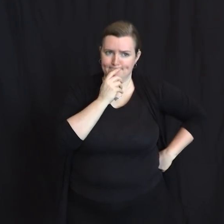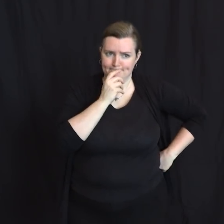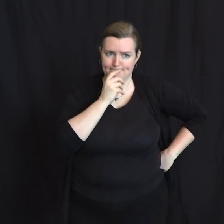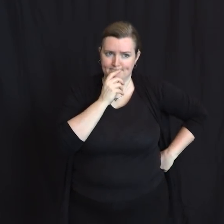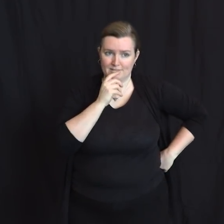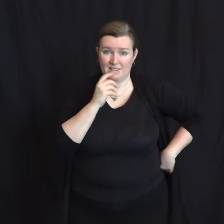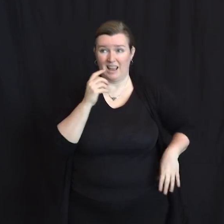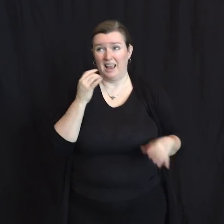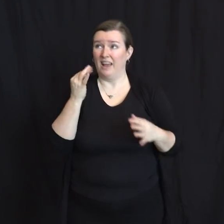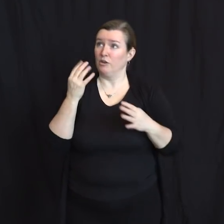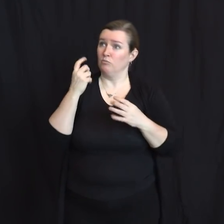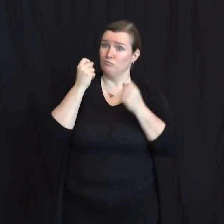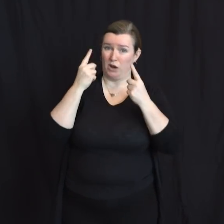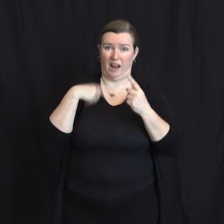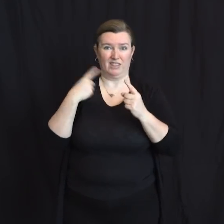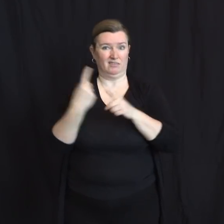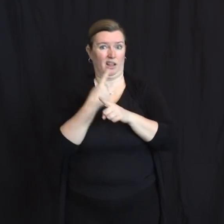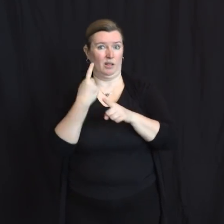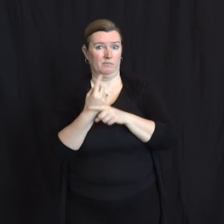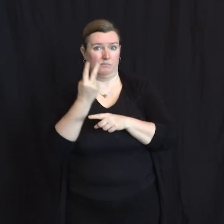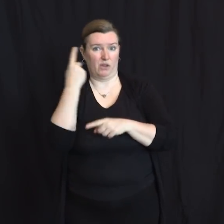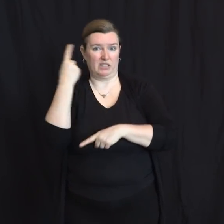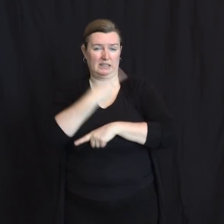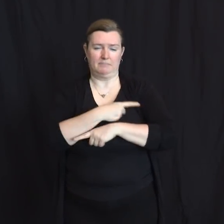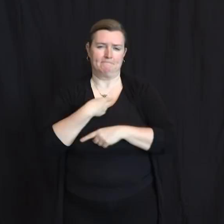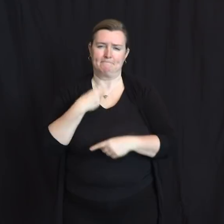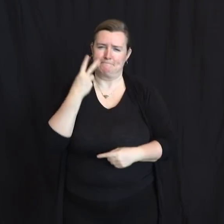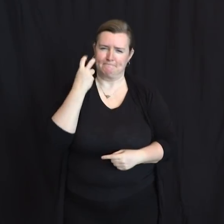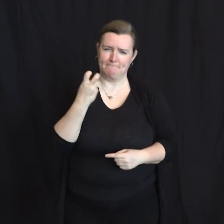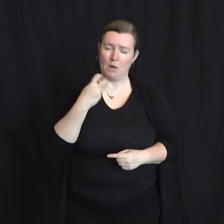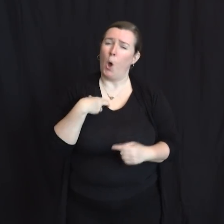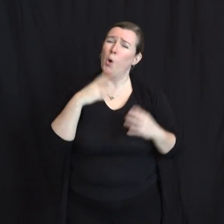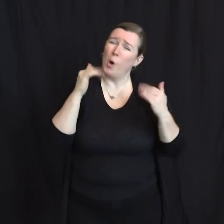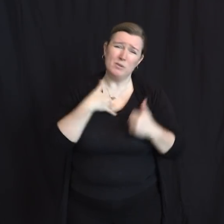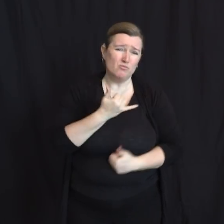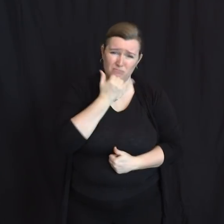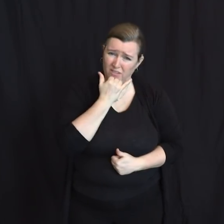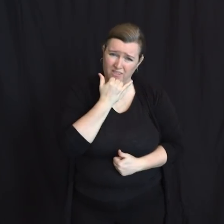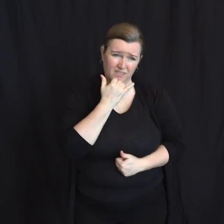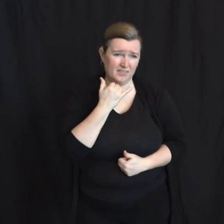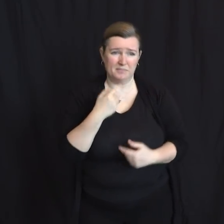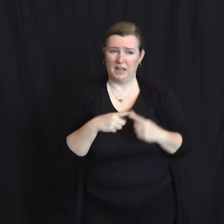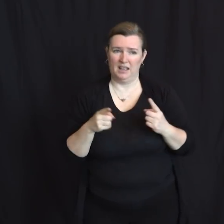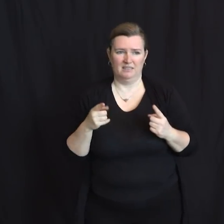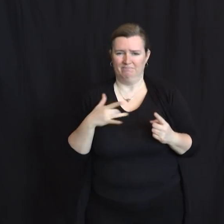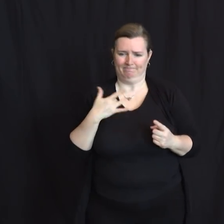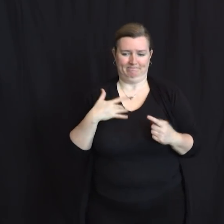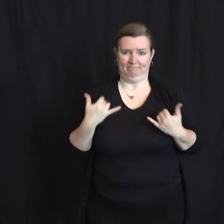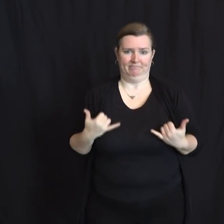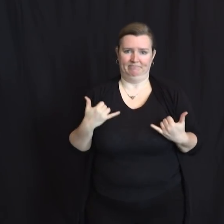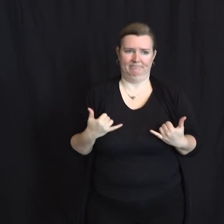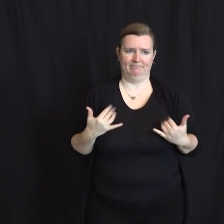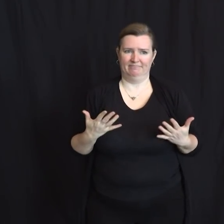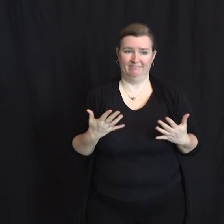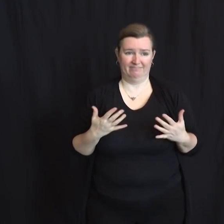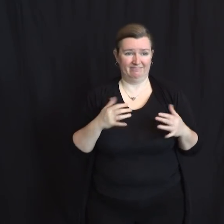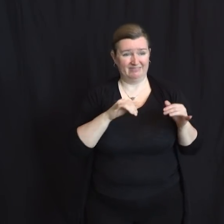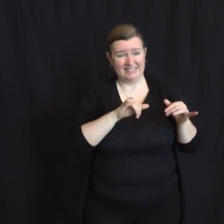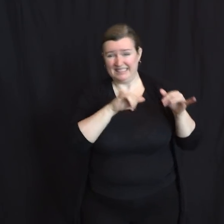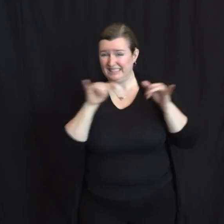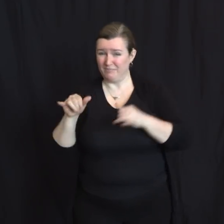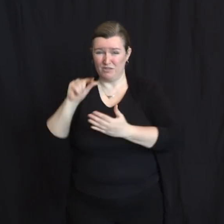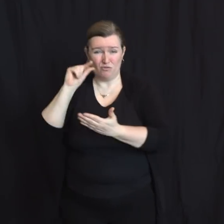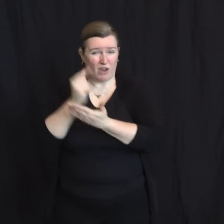Memorial Day parade anywhere in the state. I hope I'm wrong about that, but again, as I said about graduations, and please God, I hope I'm wrong about